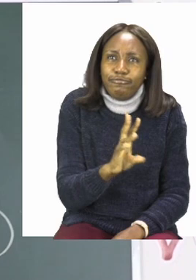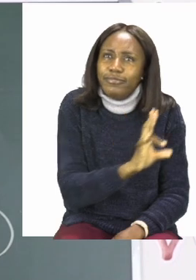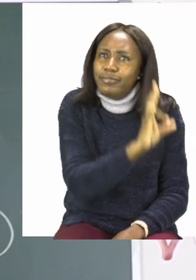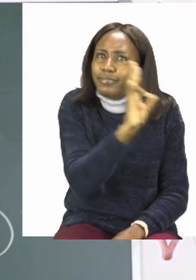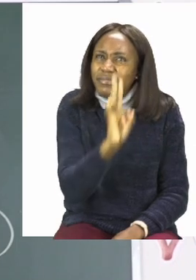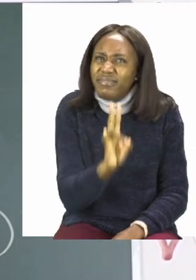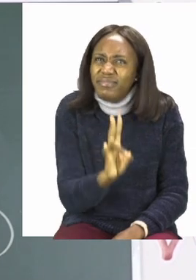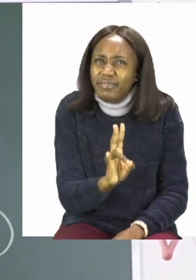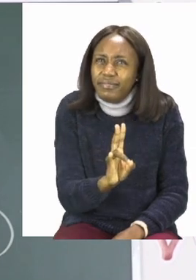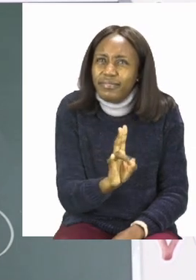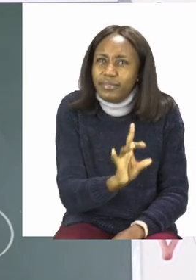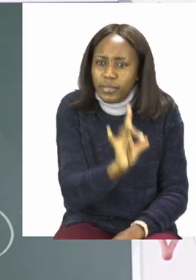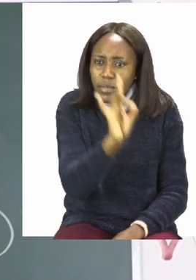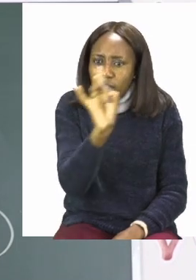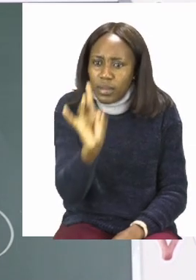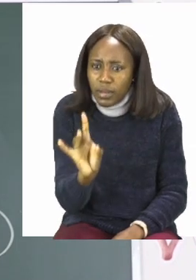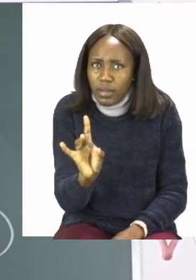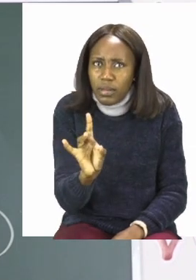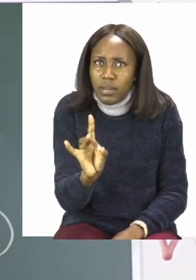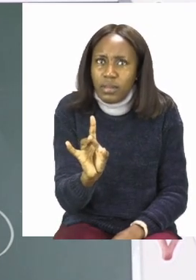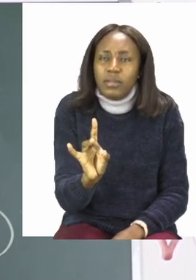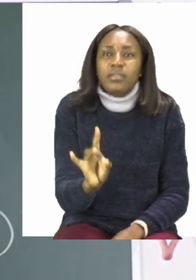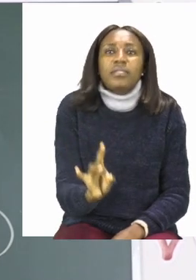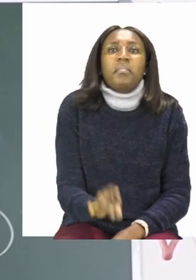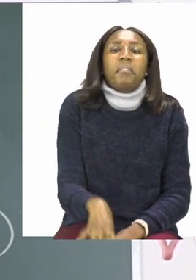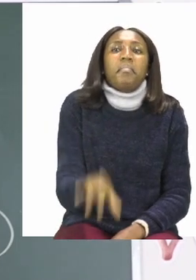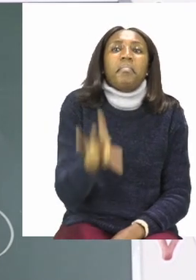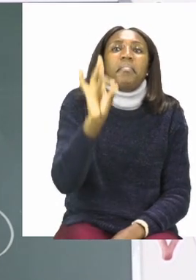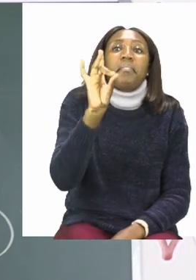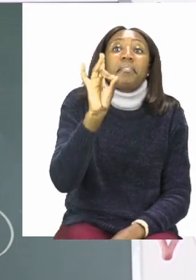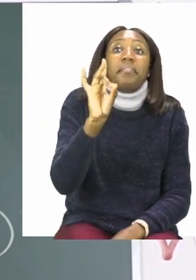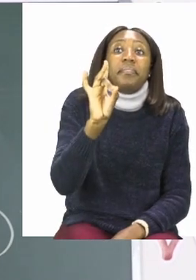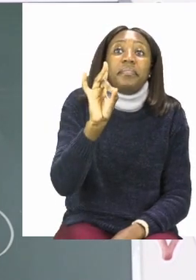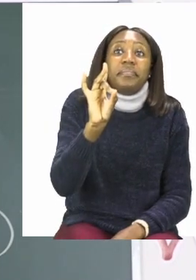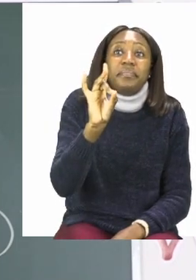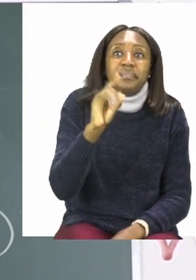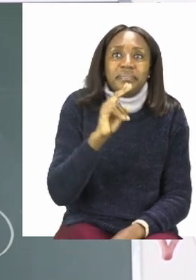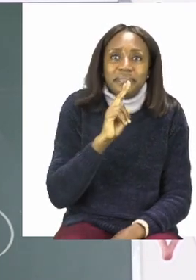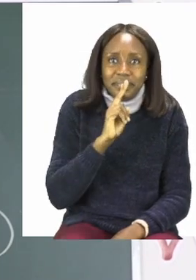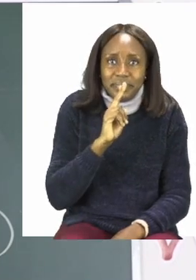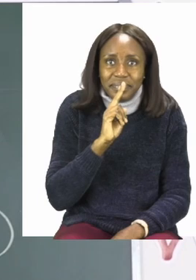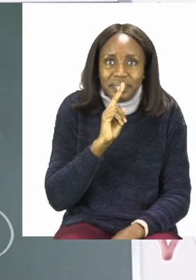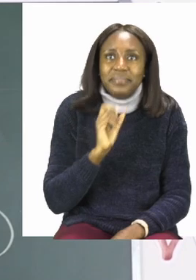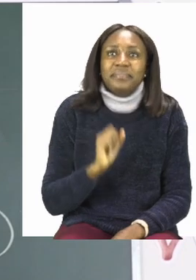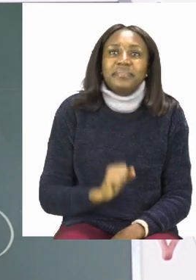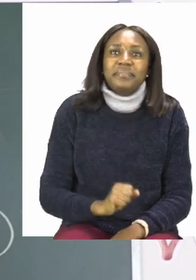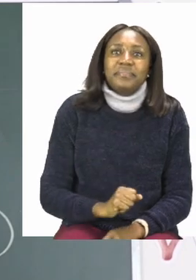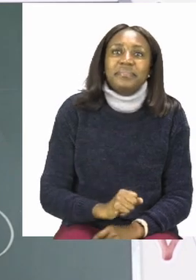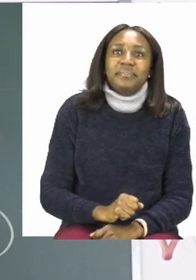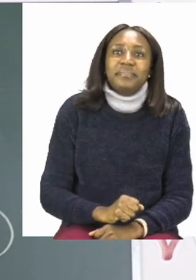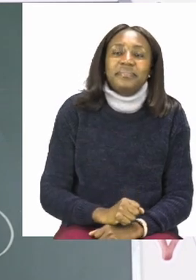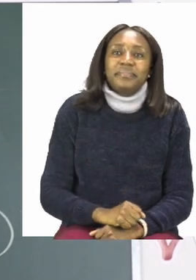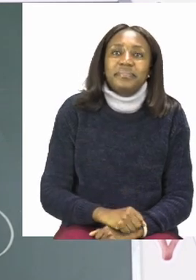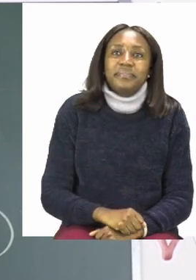7, 8. So our answer is 8.